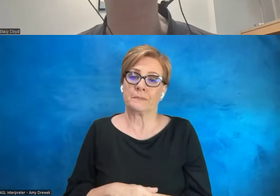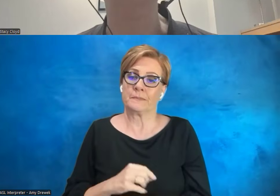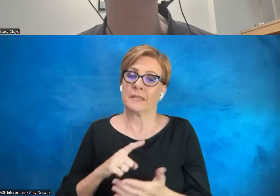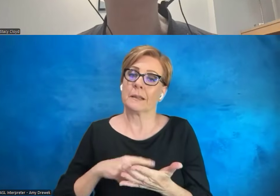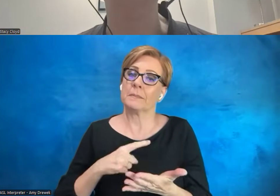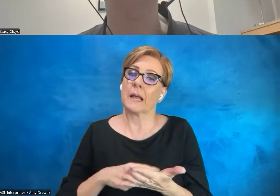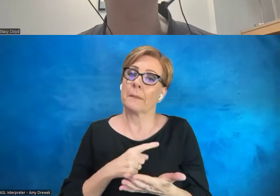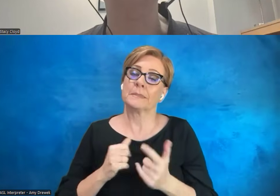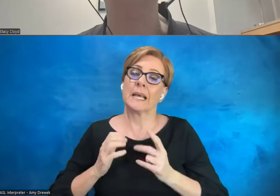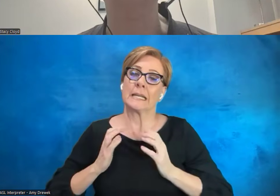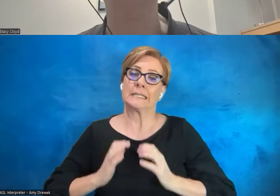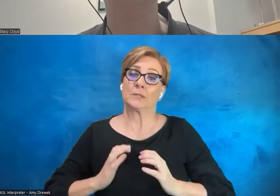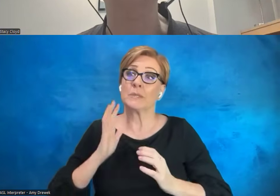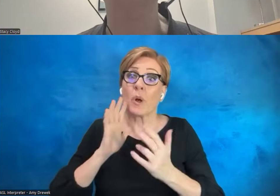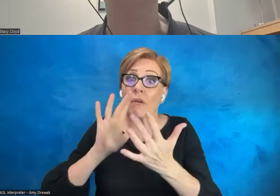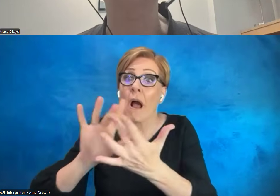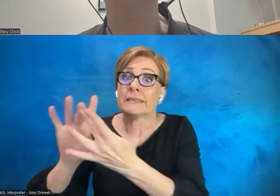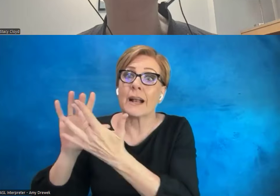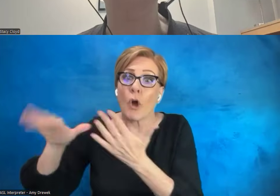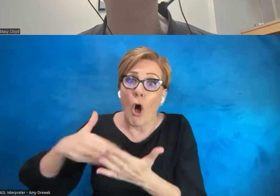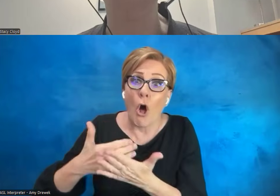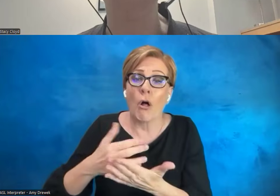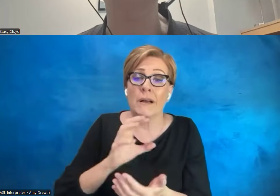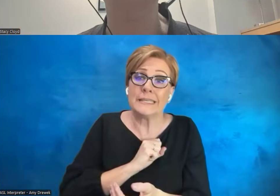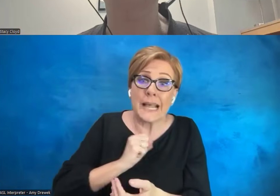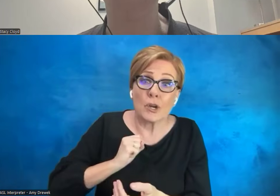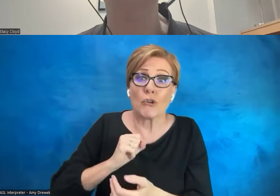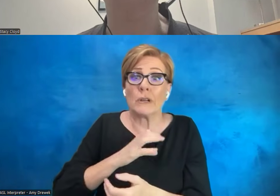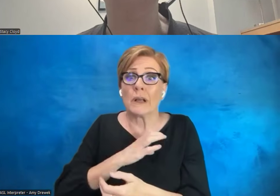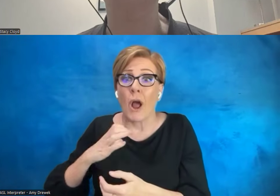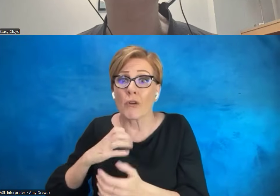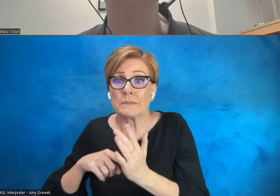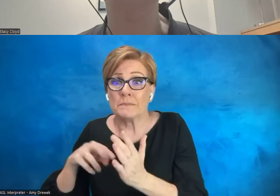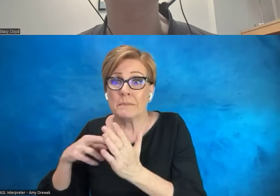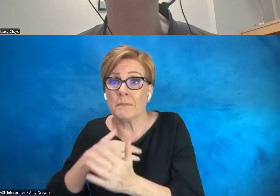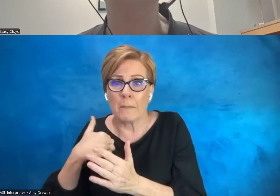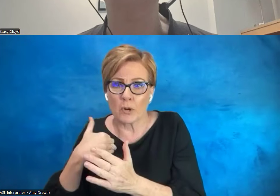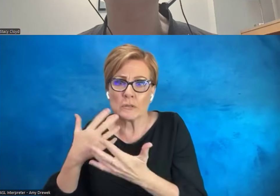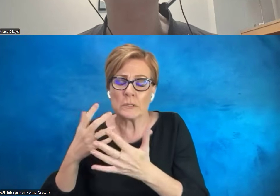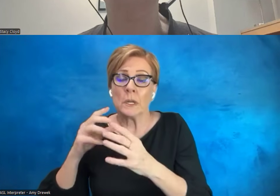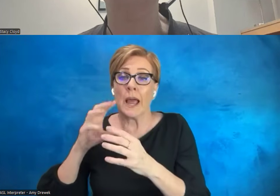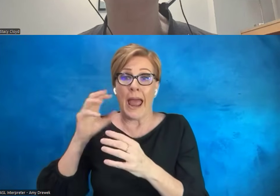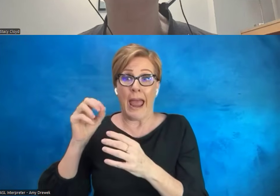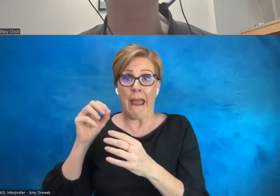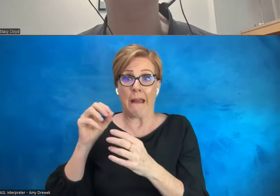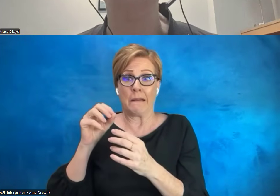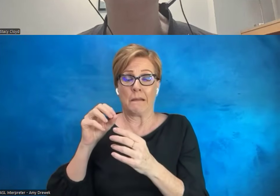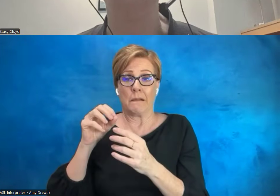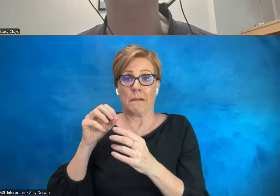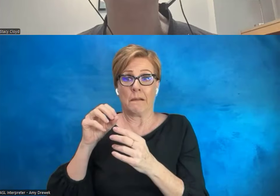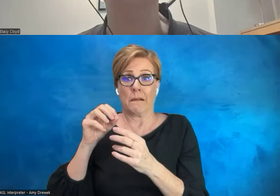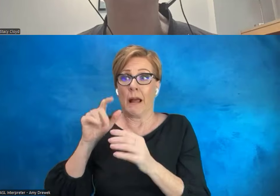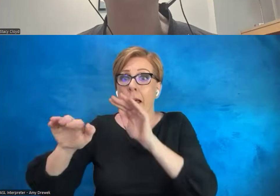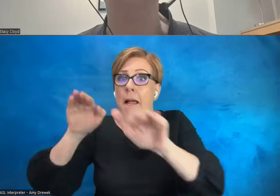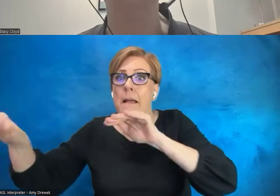different answer. The agency's providing what they can. And so one of the guidance that I have is that if